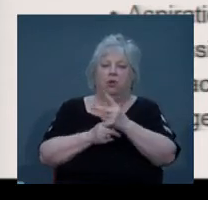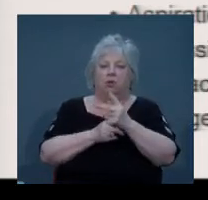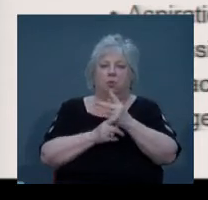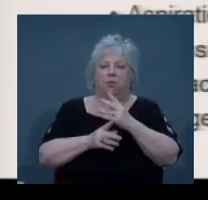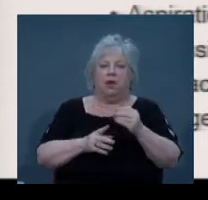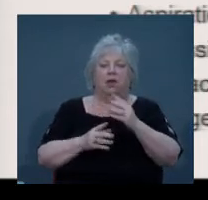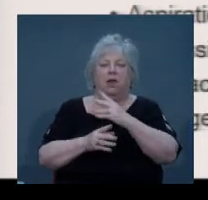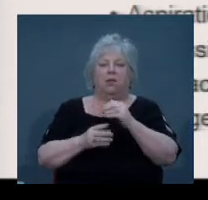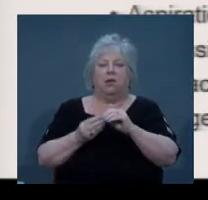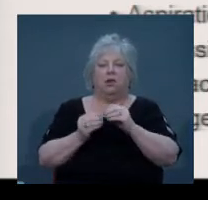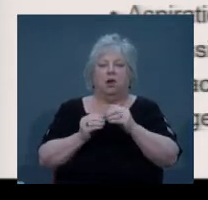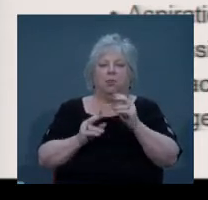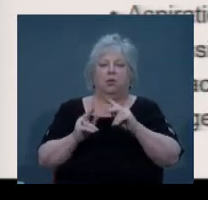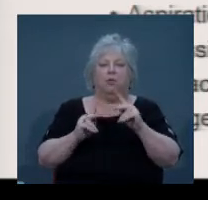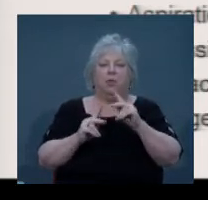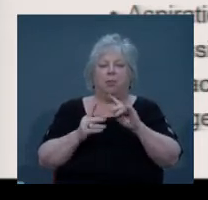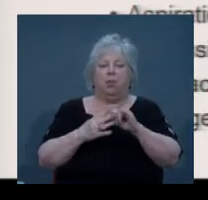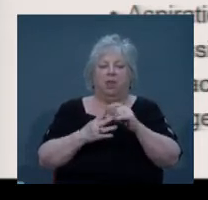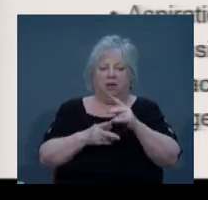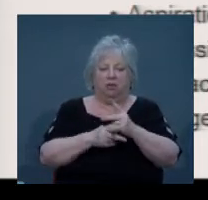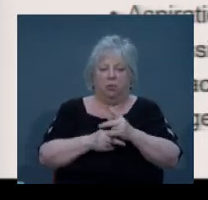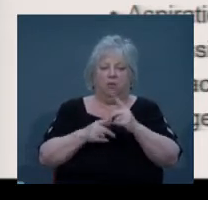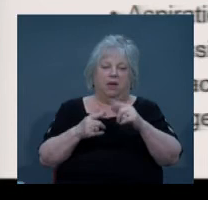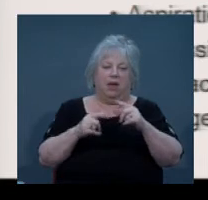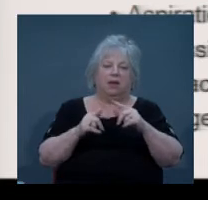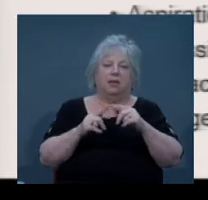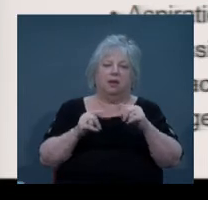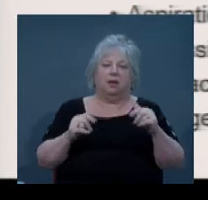number of folks supervised by each, and that kind of thing as well.